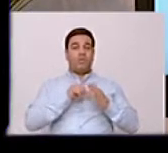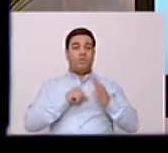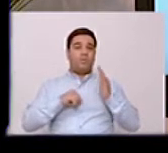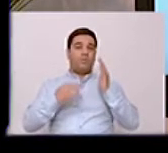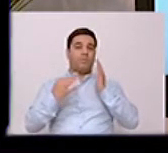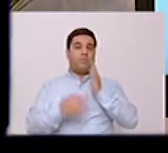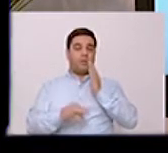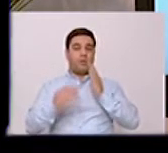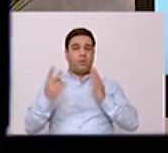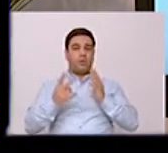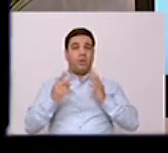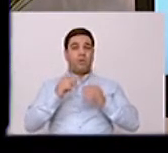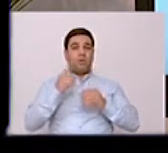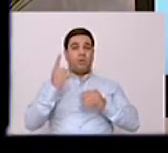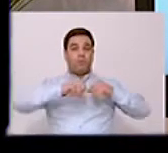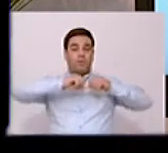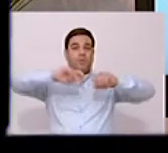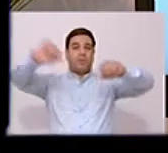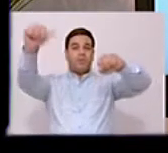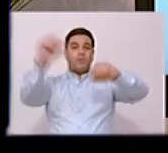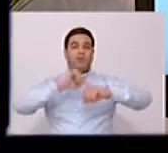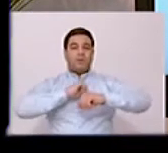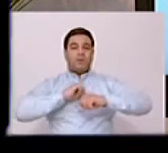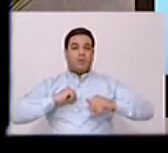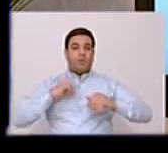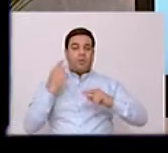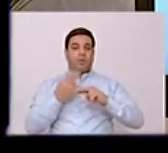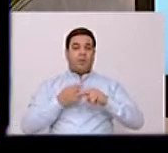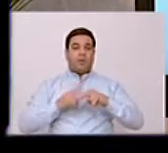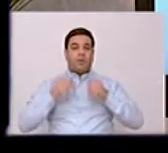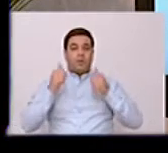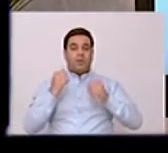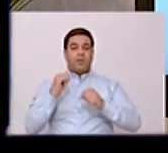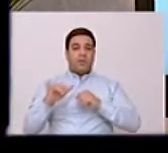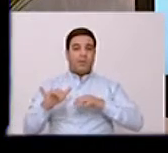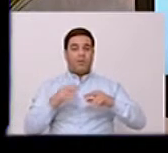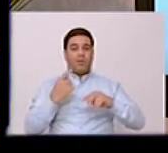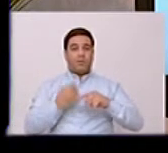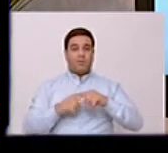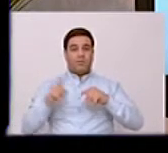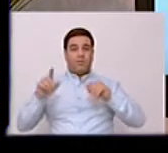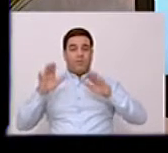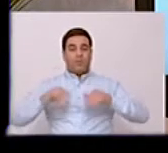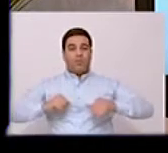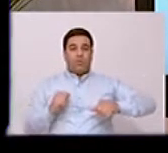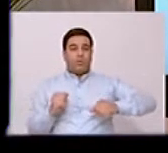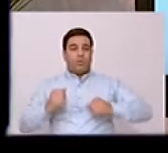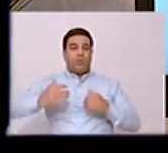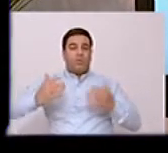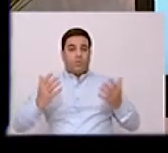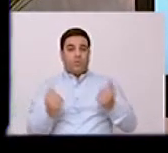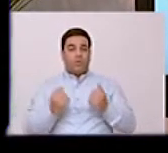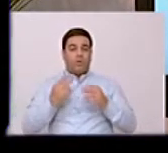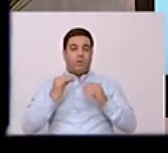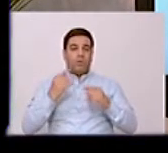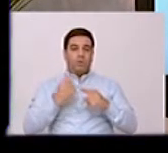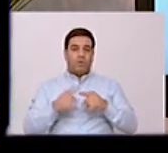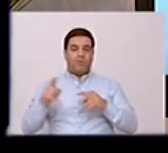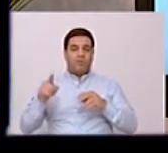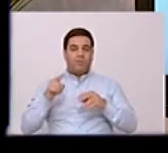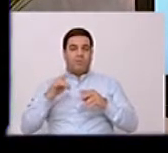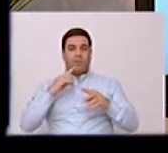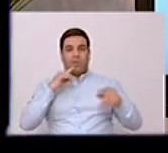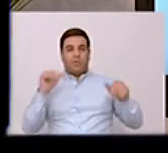so'nggisi. Bir o'lkani olmoq uchun eng yaxshi chora shu o'lkaning o'zida do'stlar topmoq, shularni ishlatmakdir,